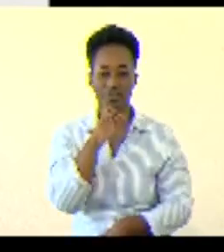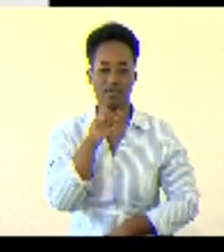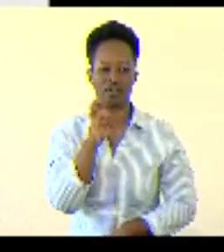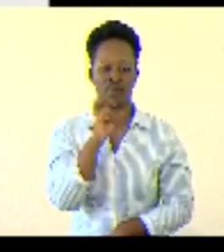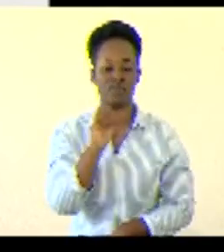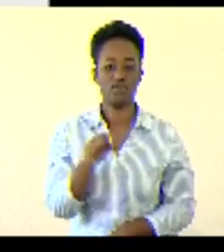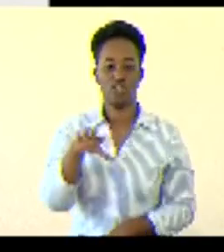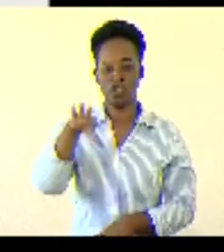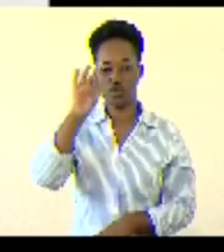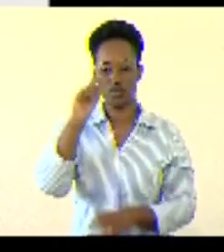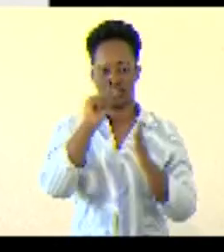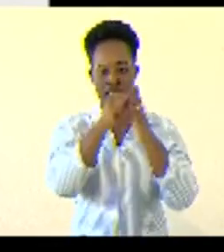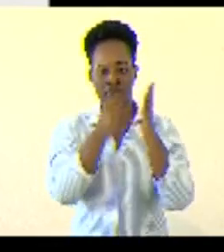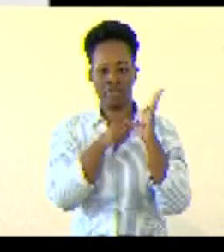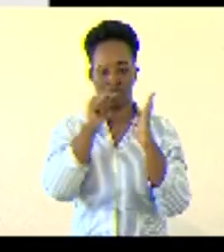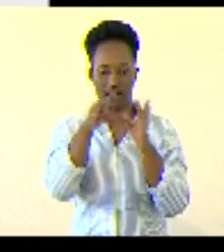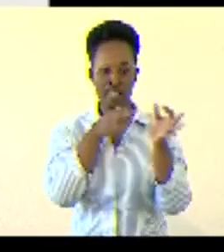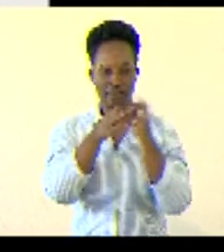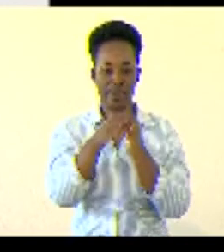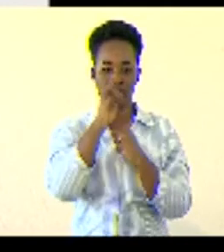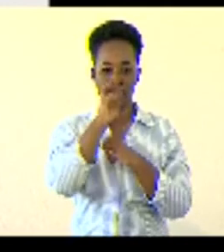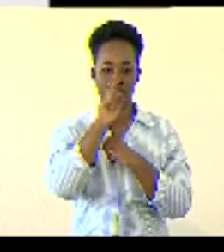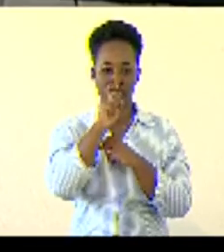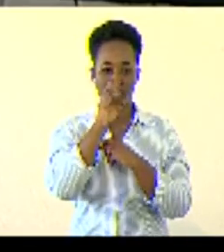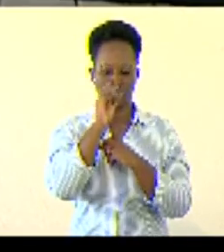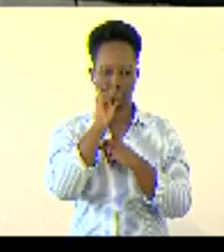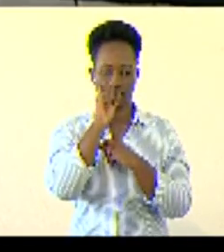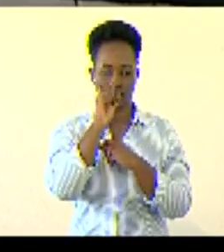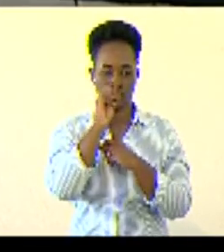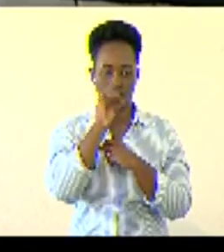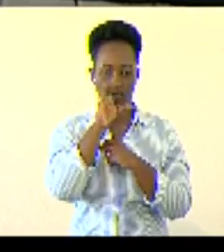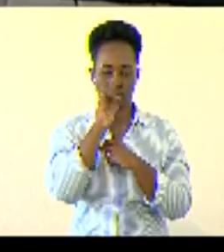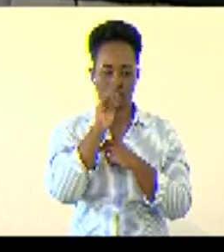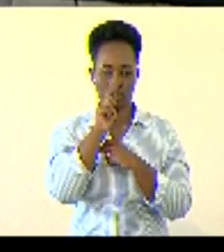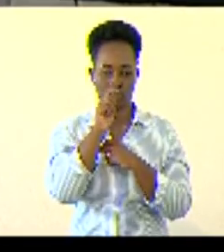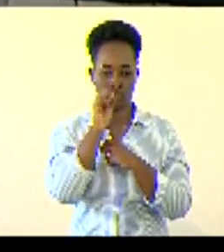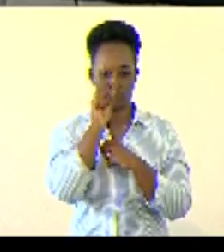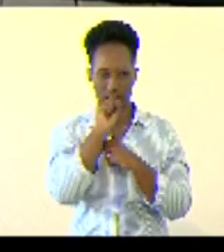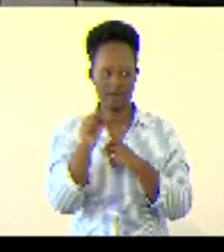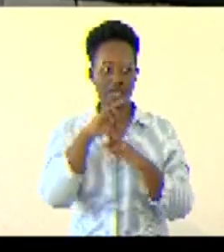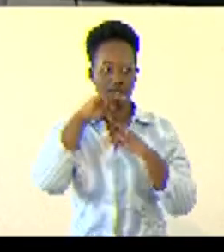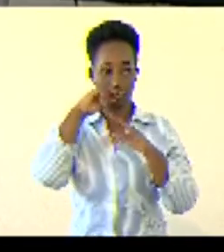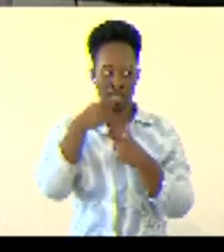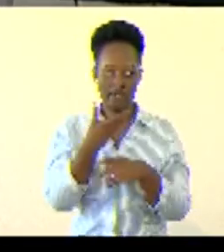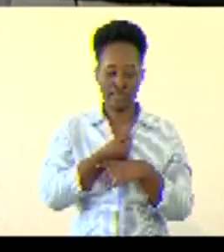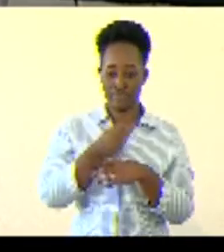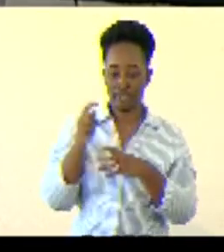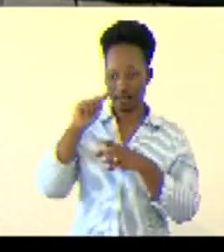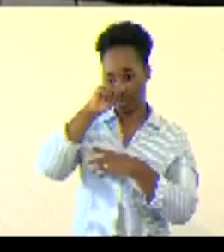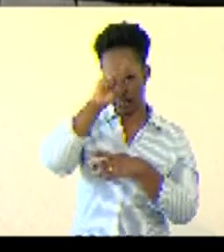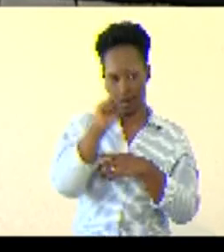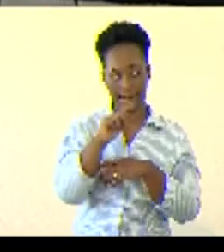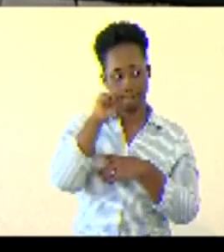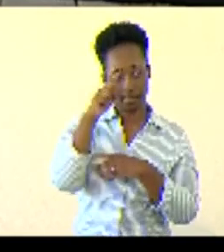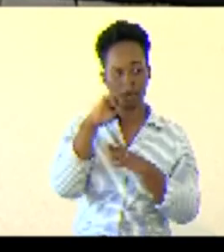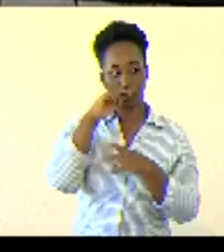the exocytosis. I hope you have the answer. The answer for me, I have 1 is endocytosis, then